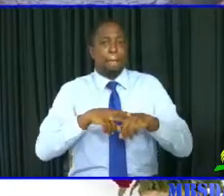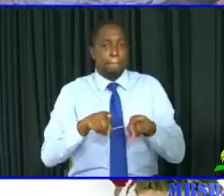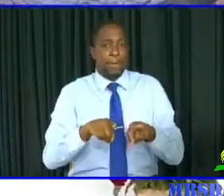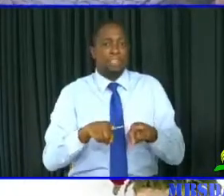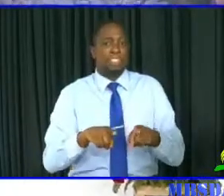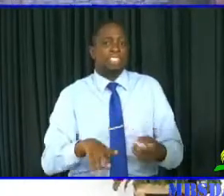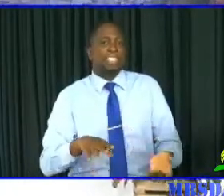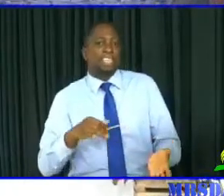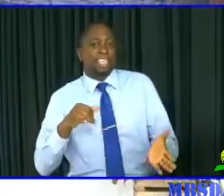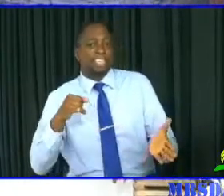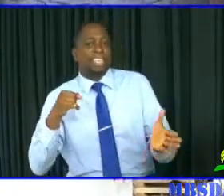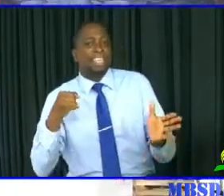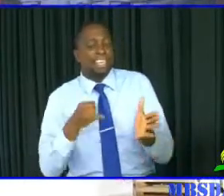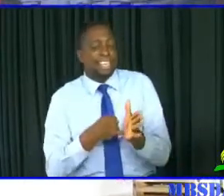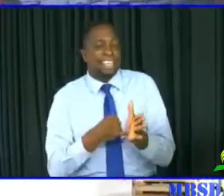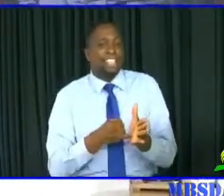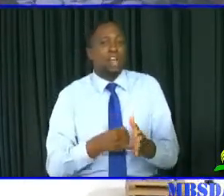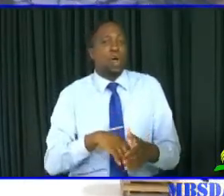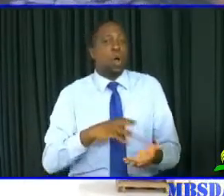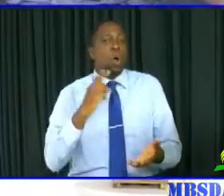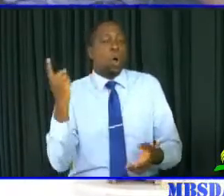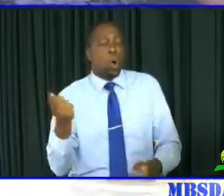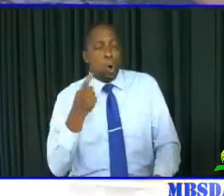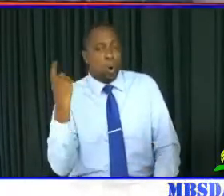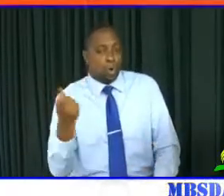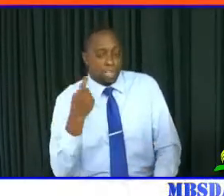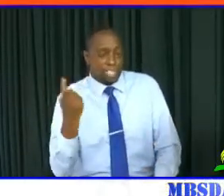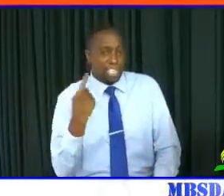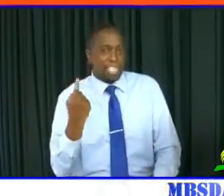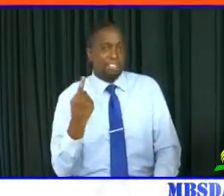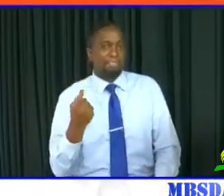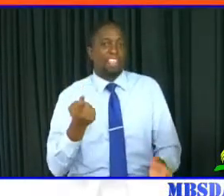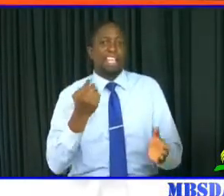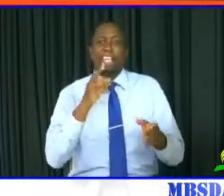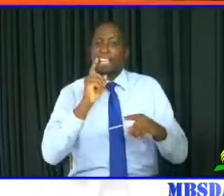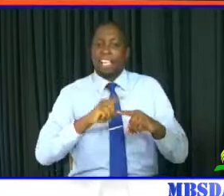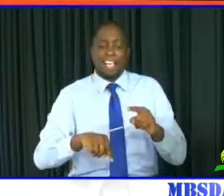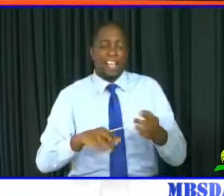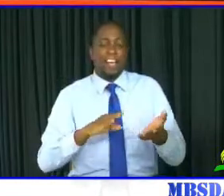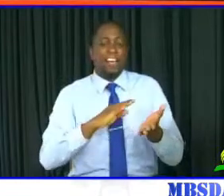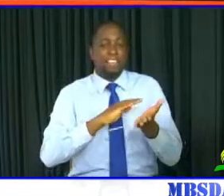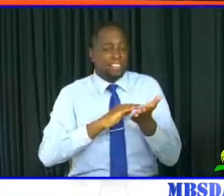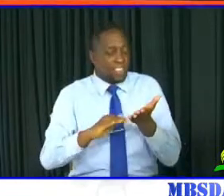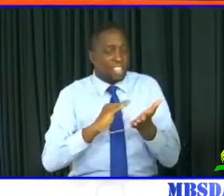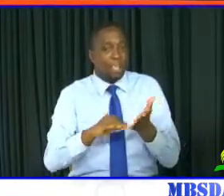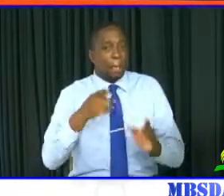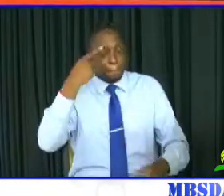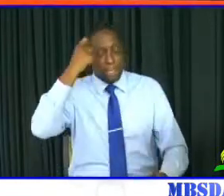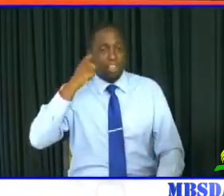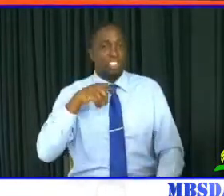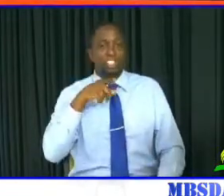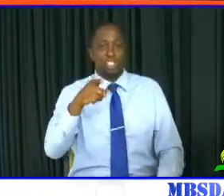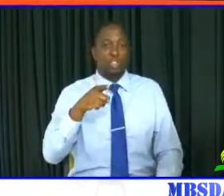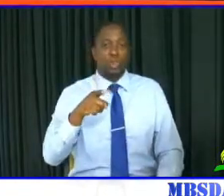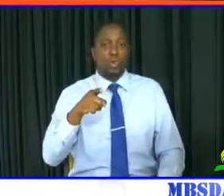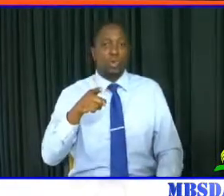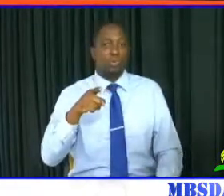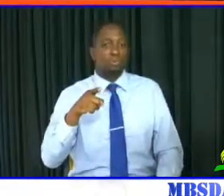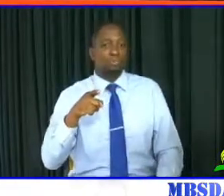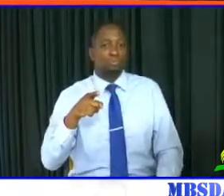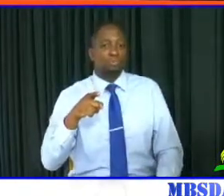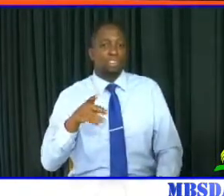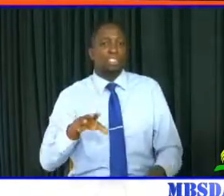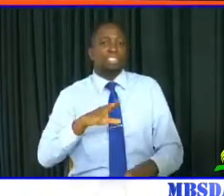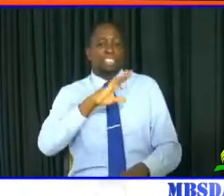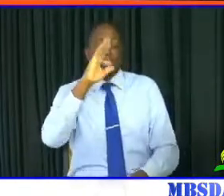simply because you fail to heed the call, the prompting of the Holy Spirit. The Holy Spirit is speaking to